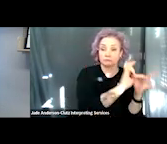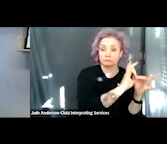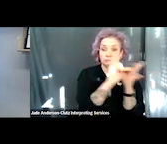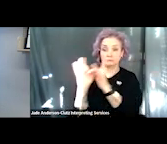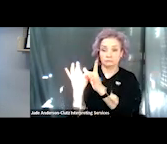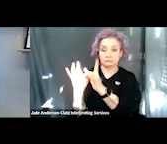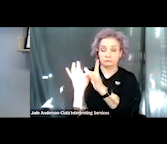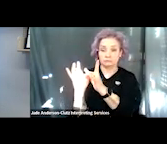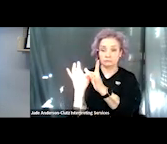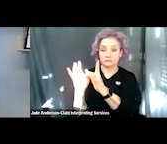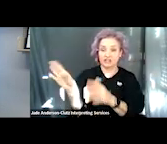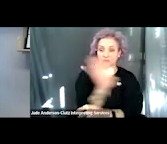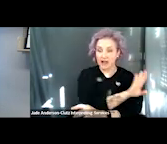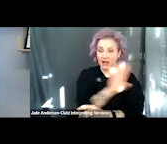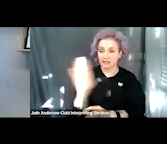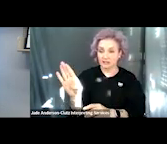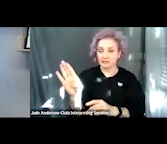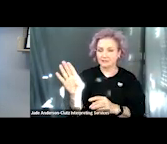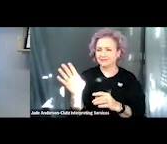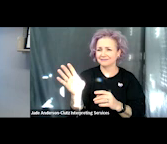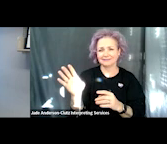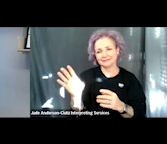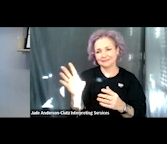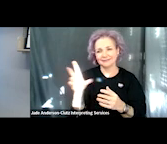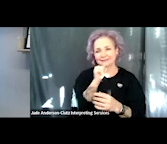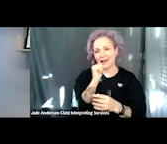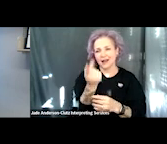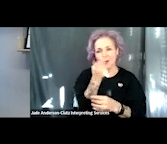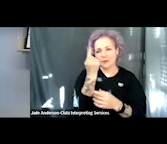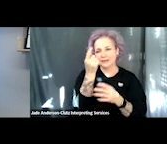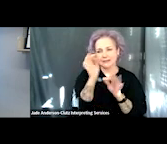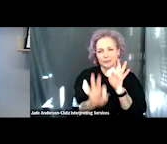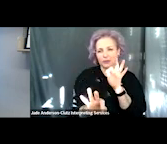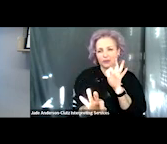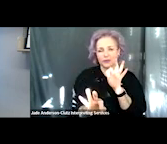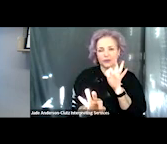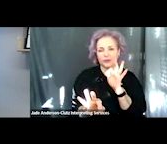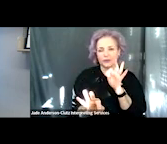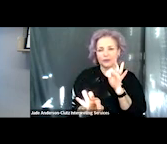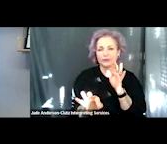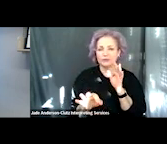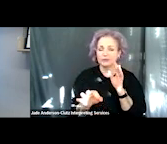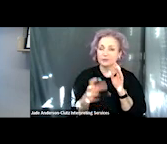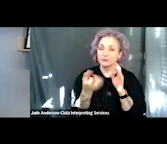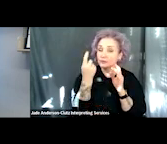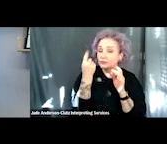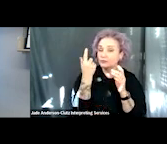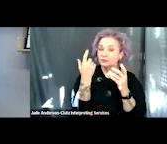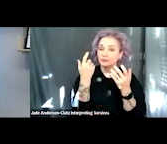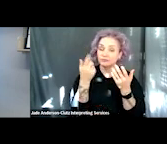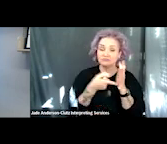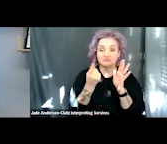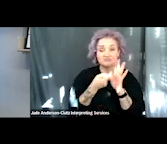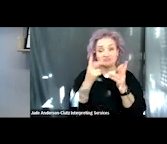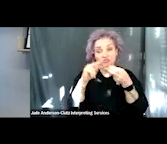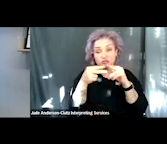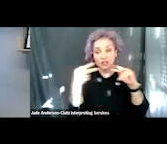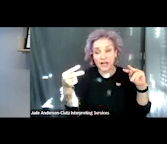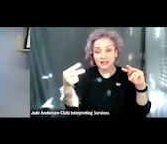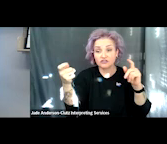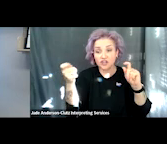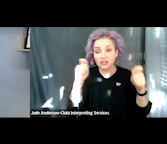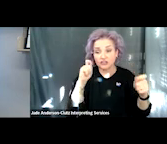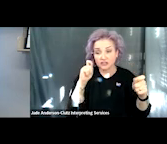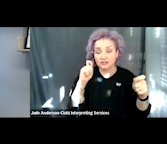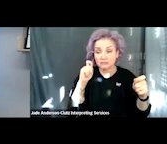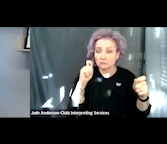this interaction between the genetics and the environment. Not every genetic change is likely or is guaranteed.